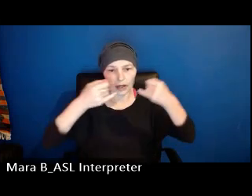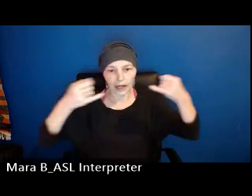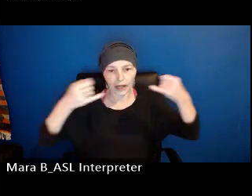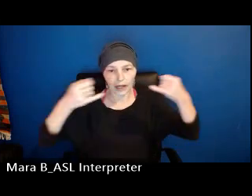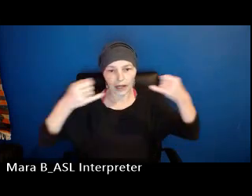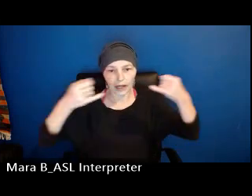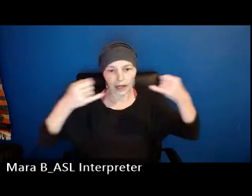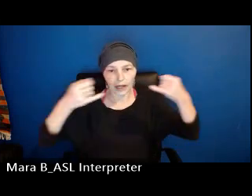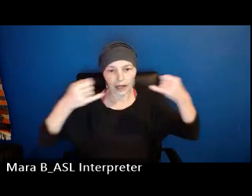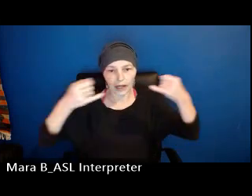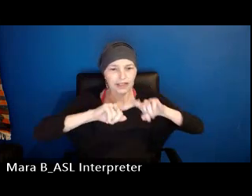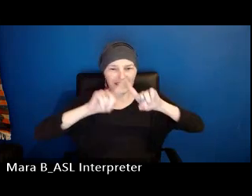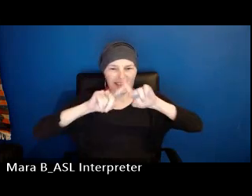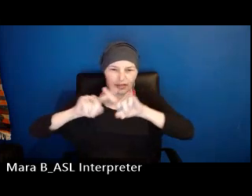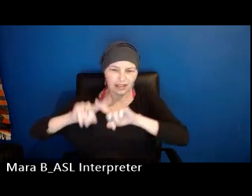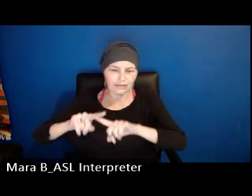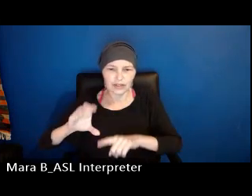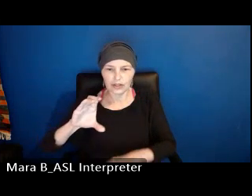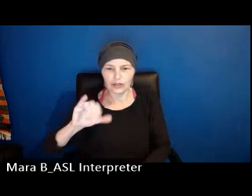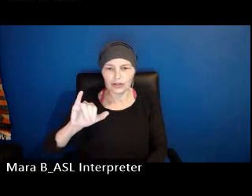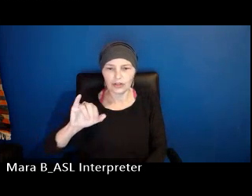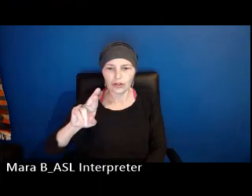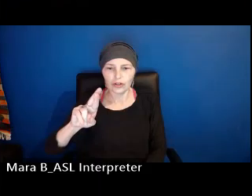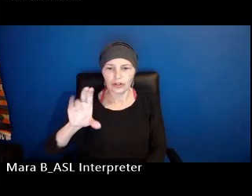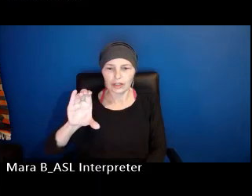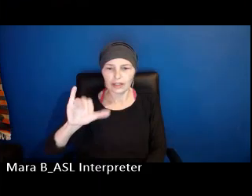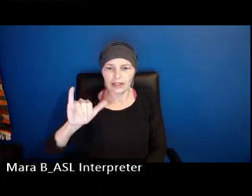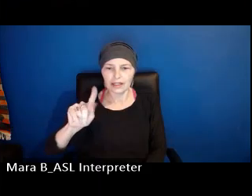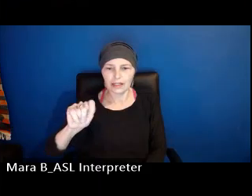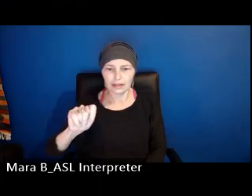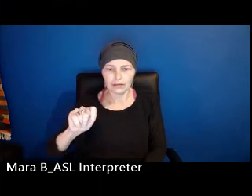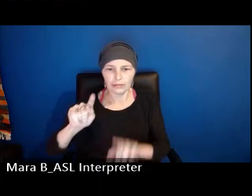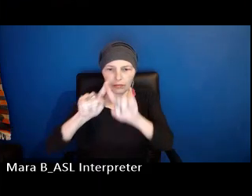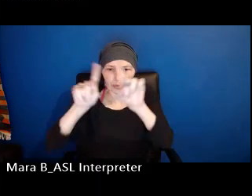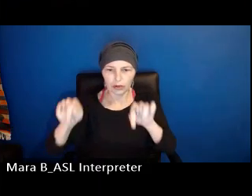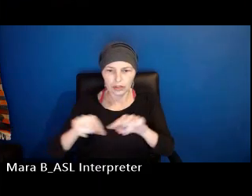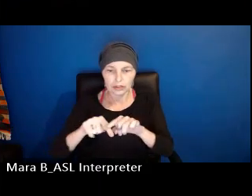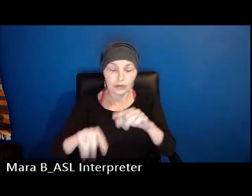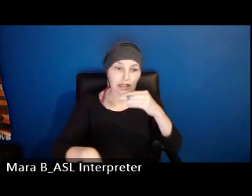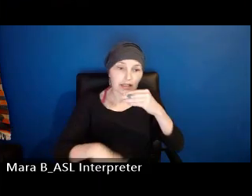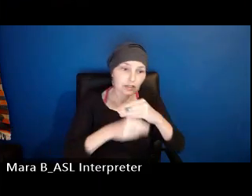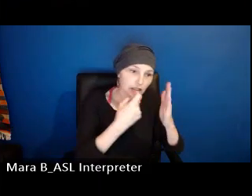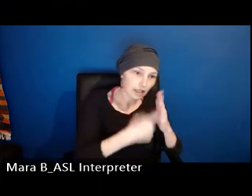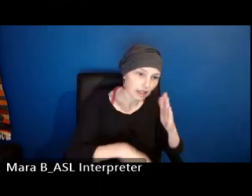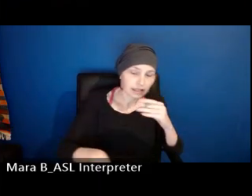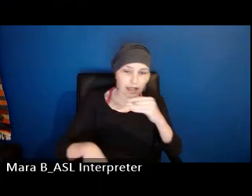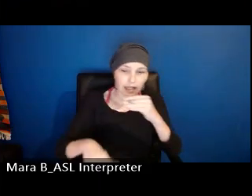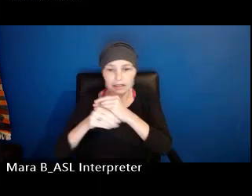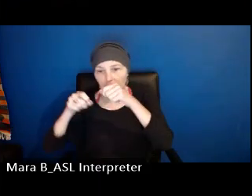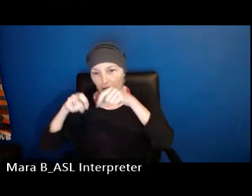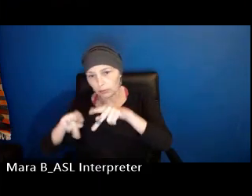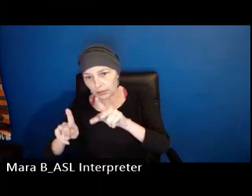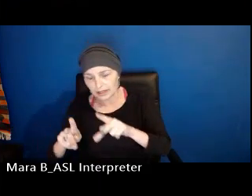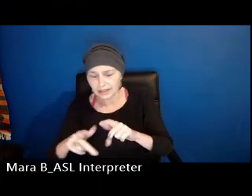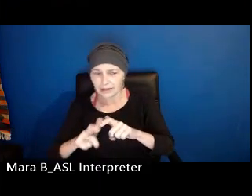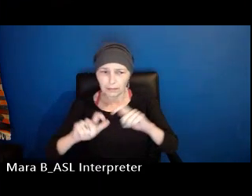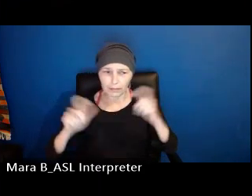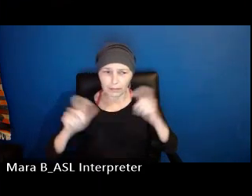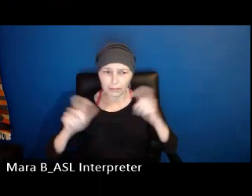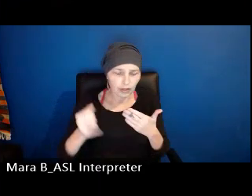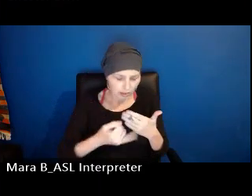circuit boards, etc., all of which could have additional costs, additional permitting issues, and be quite a project of